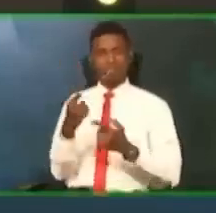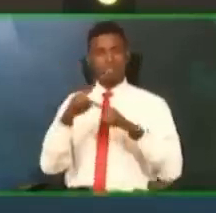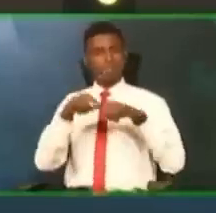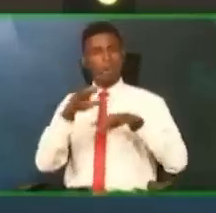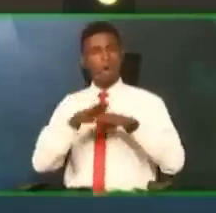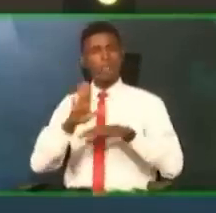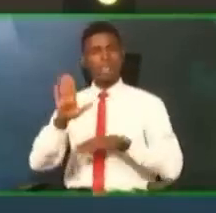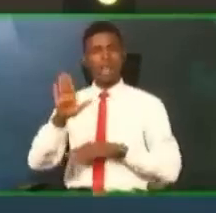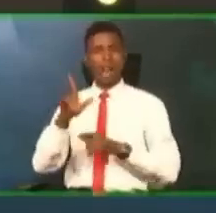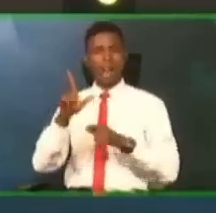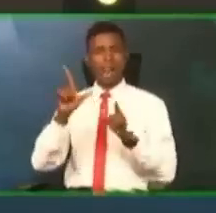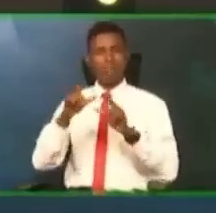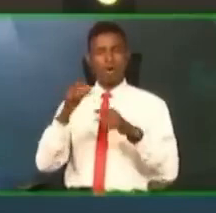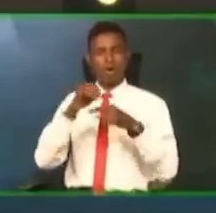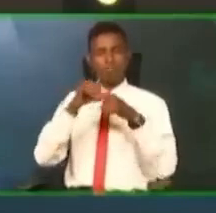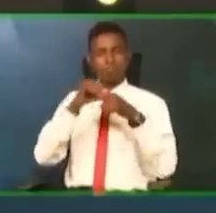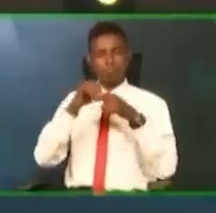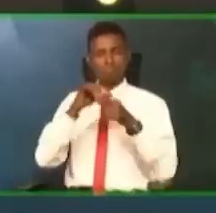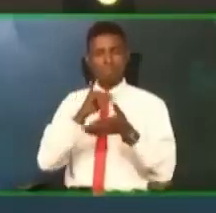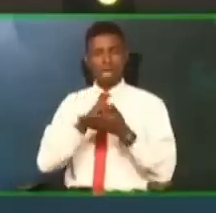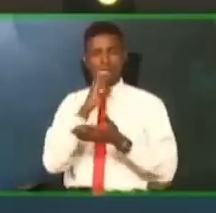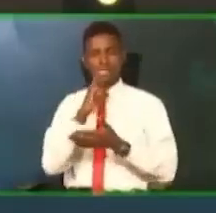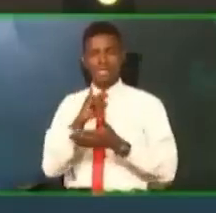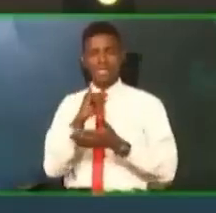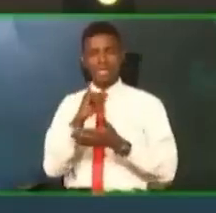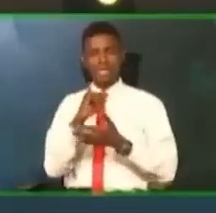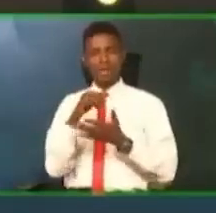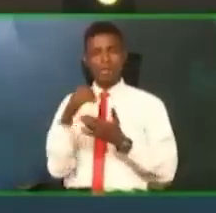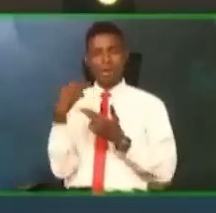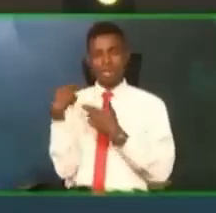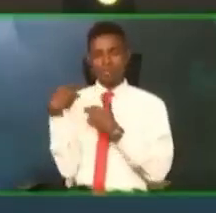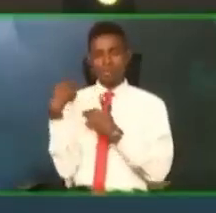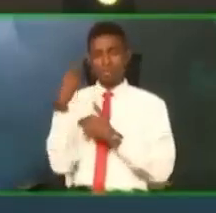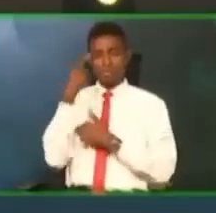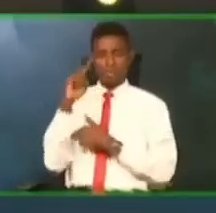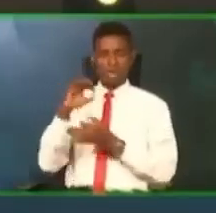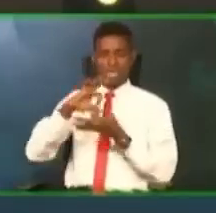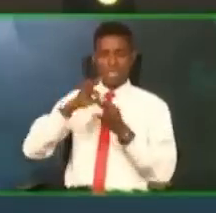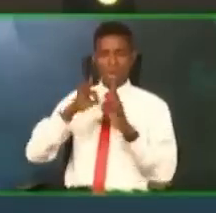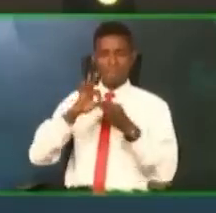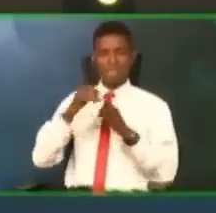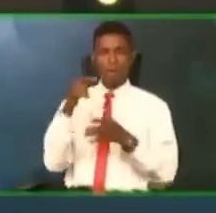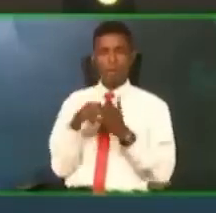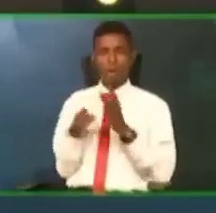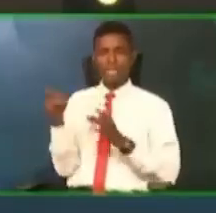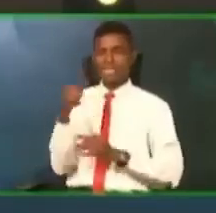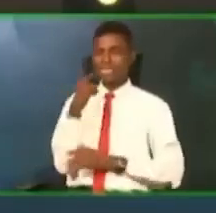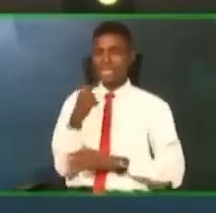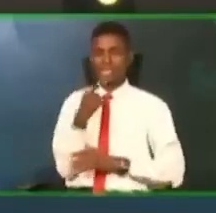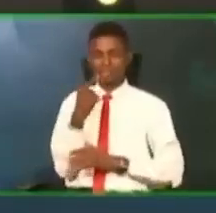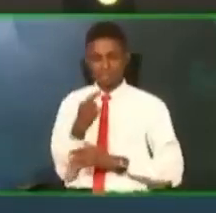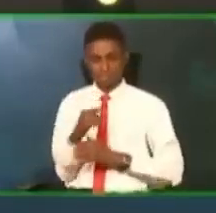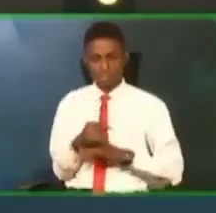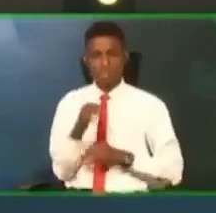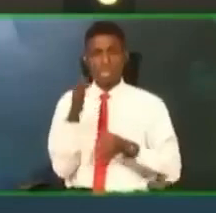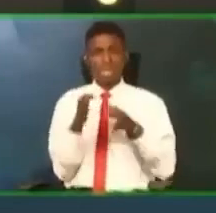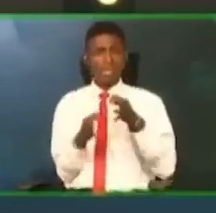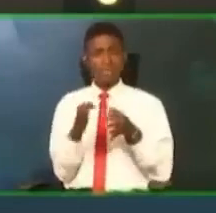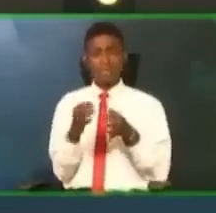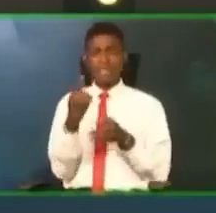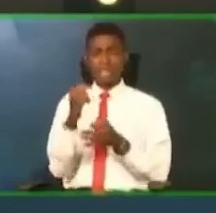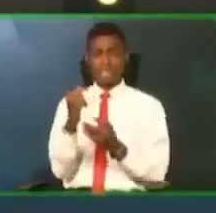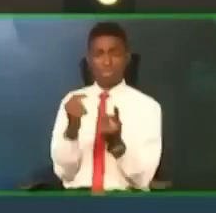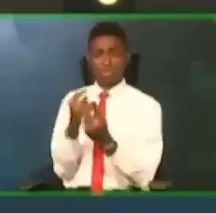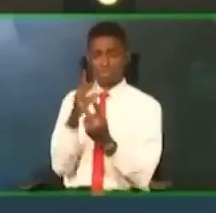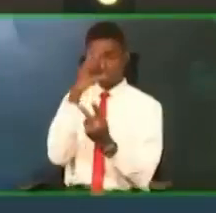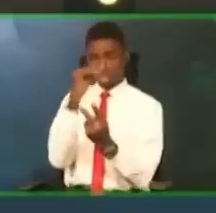orientation, that was what was responsible for interpreting what I said. So if this gentleman is